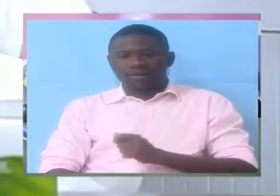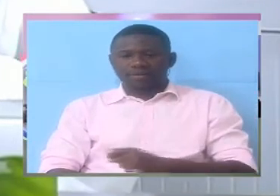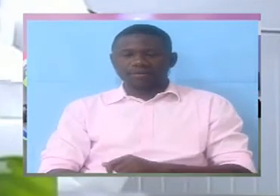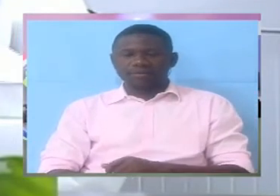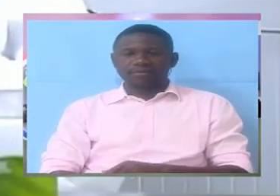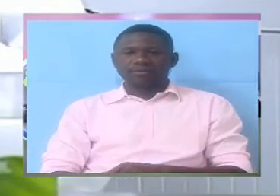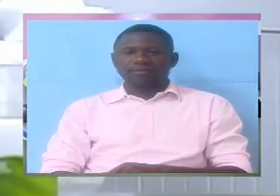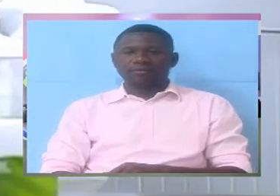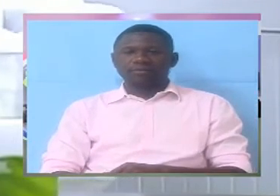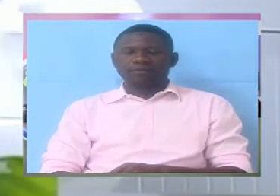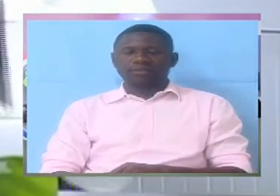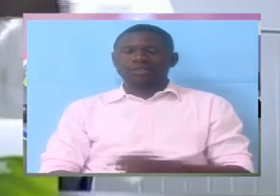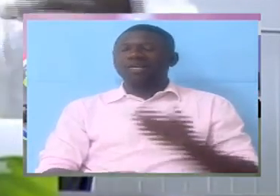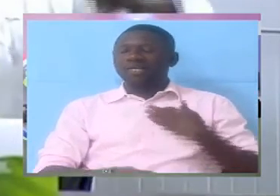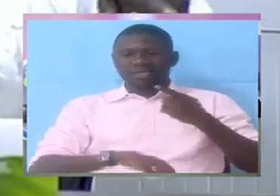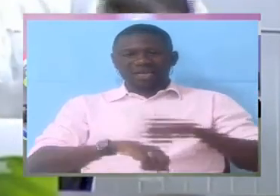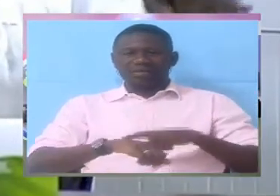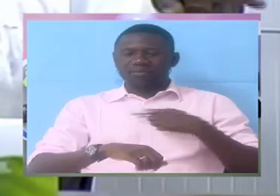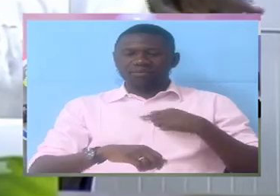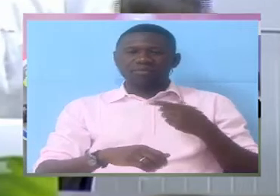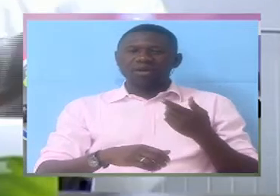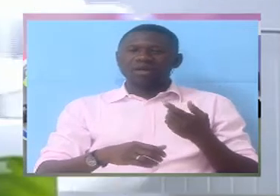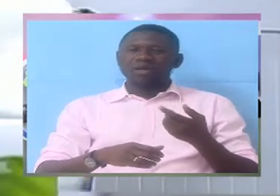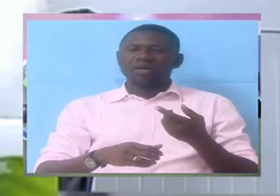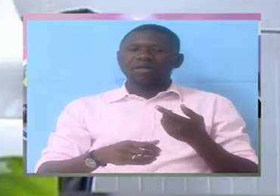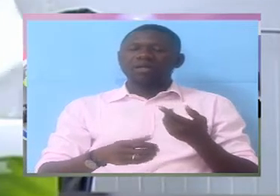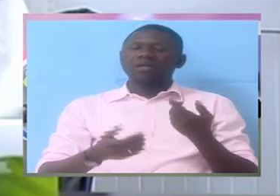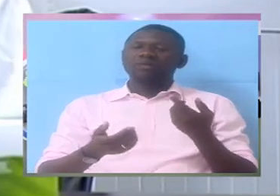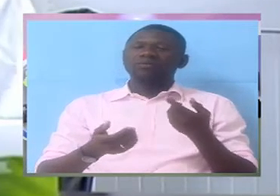I was just closing from work, passing by London